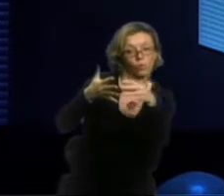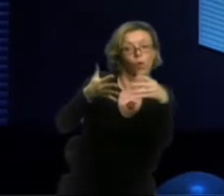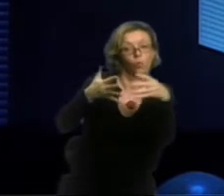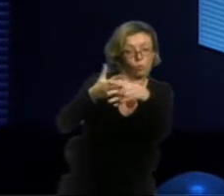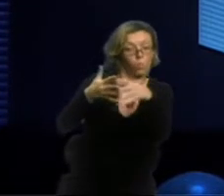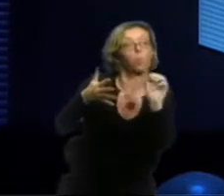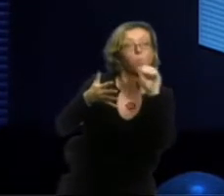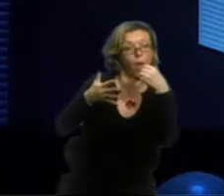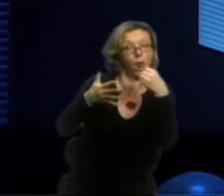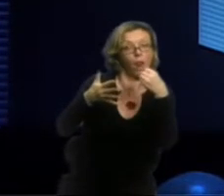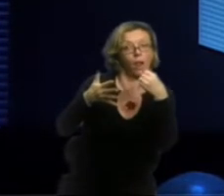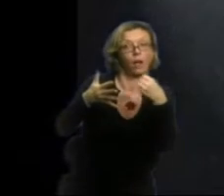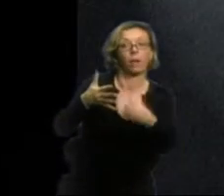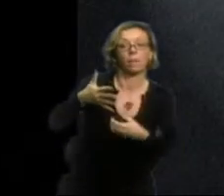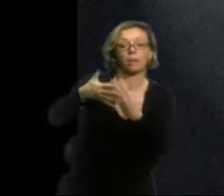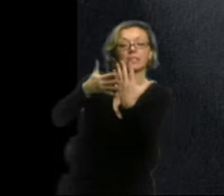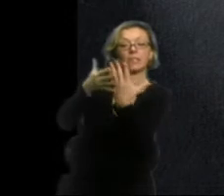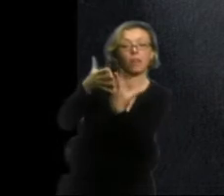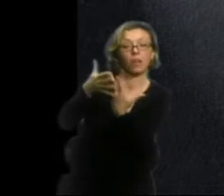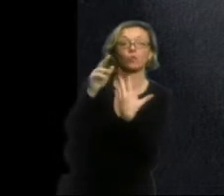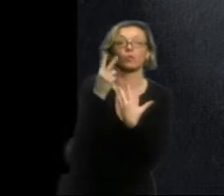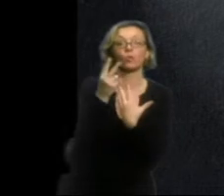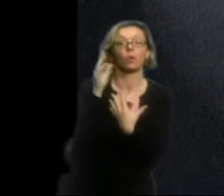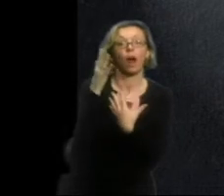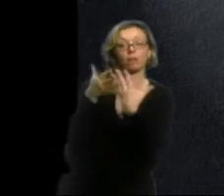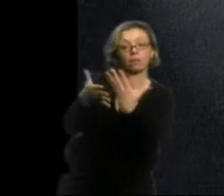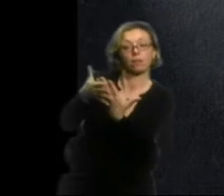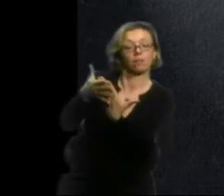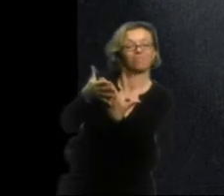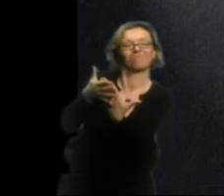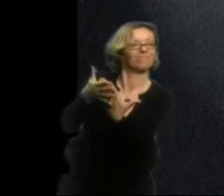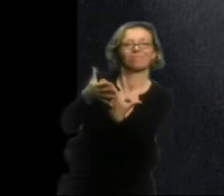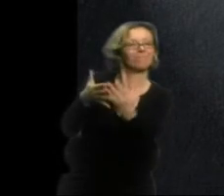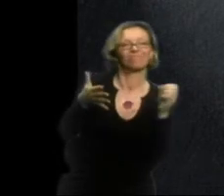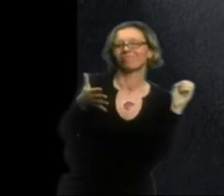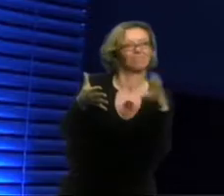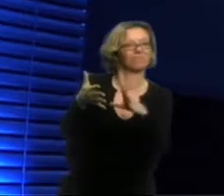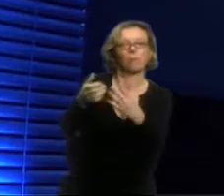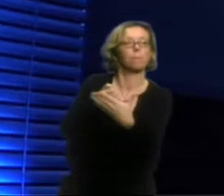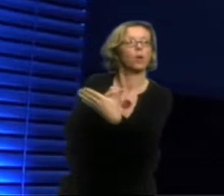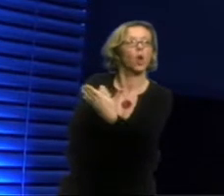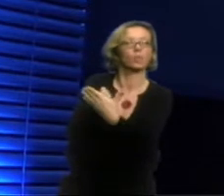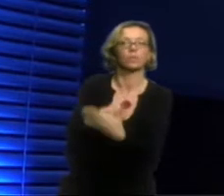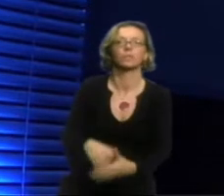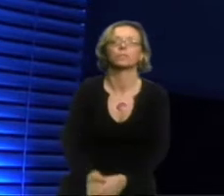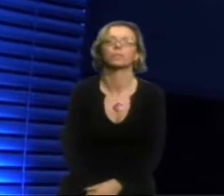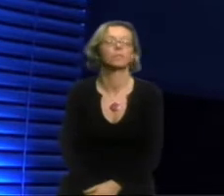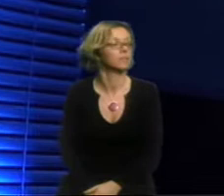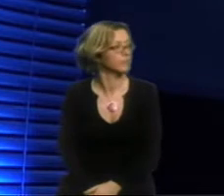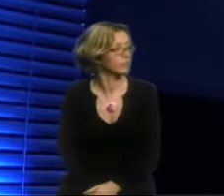at angles 90 degrees to each other, then we won't get any light through. So really we've got the basis of a display technology here.